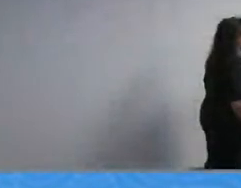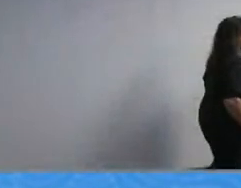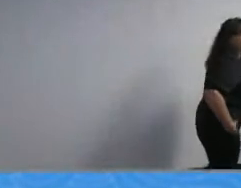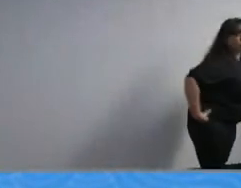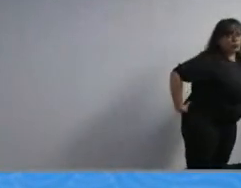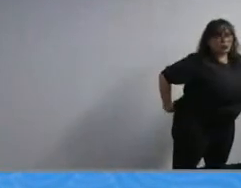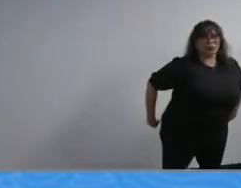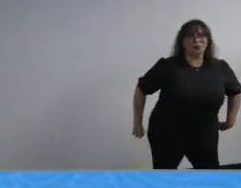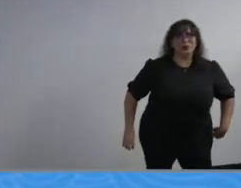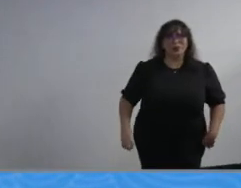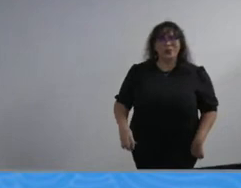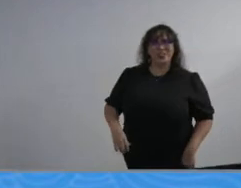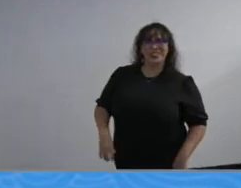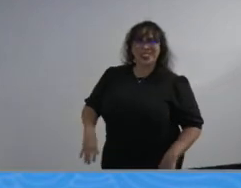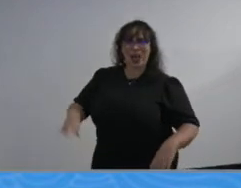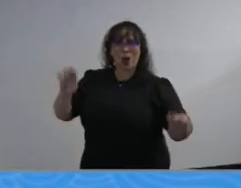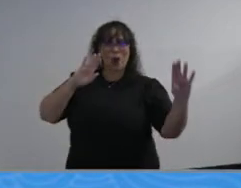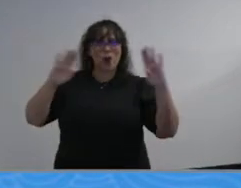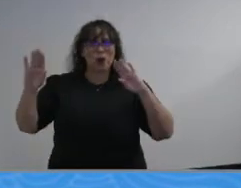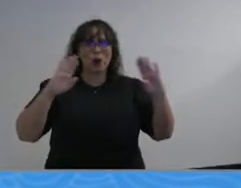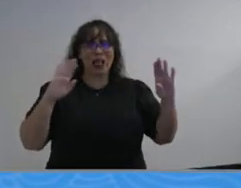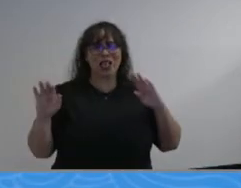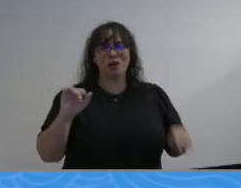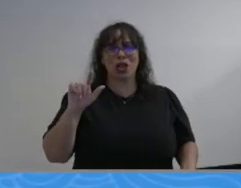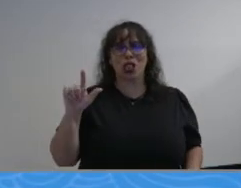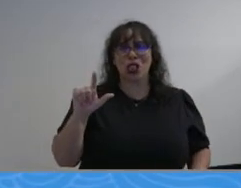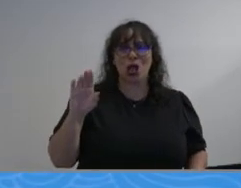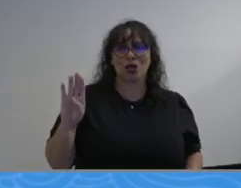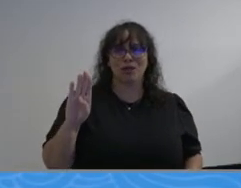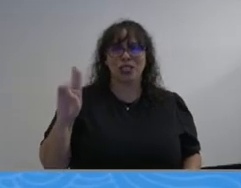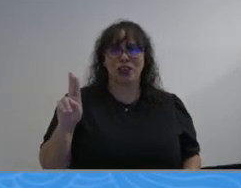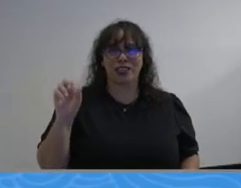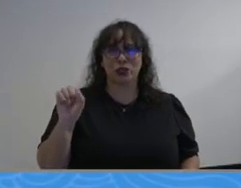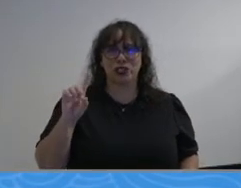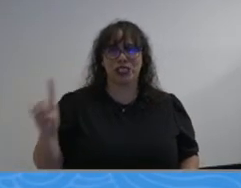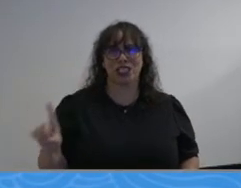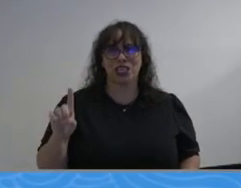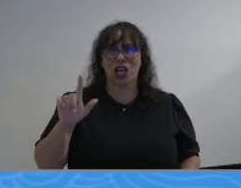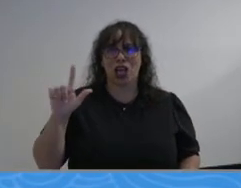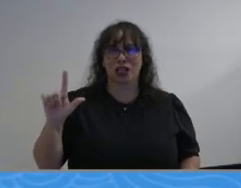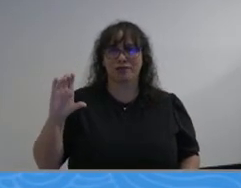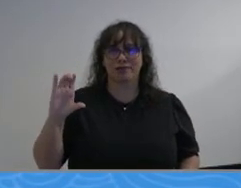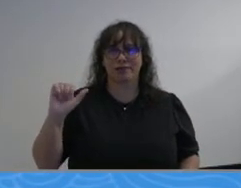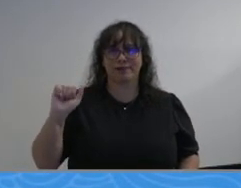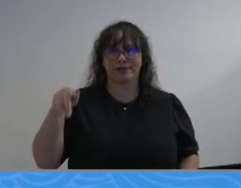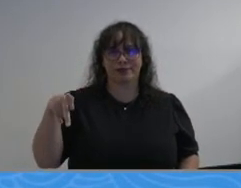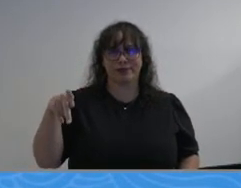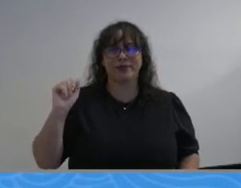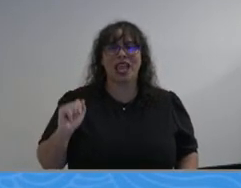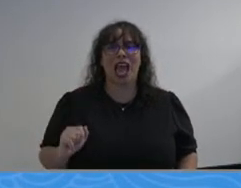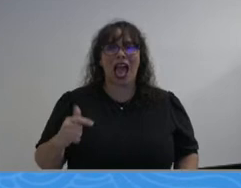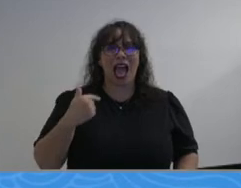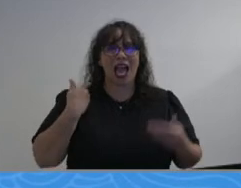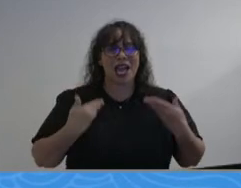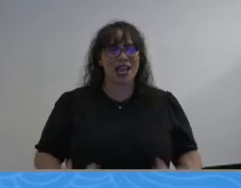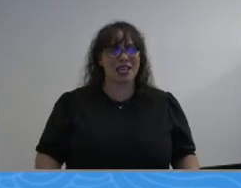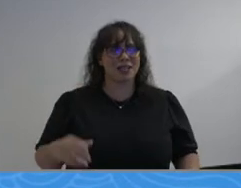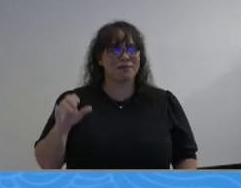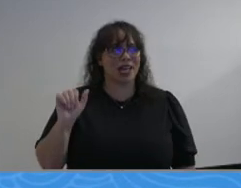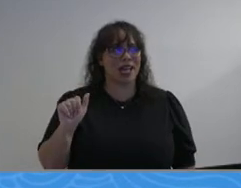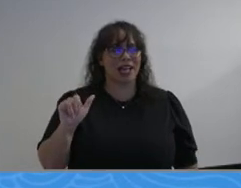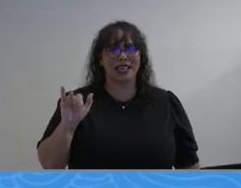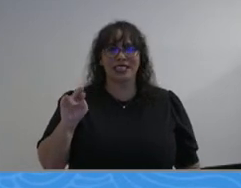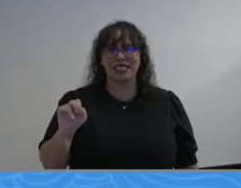Welcome to the Long Beach Unified School District Local Control Accountability Plan Community Forum. I am Alyssa Taylor